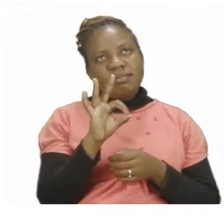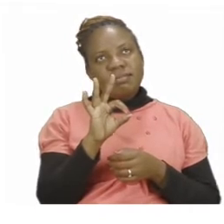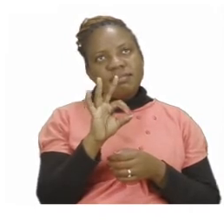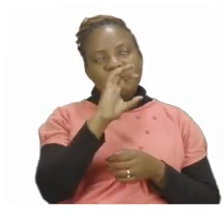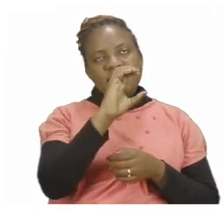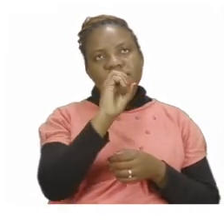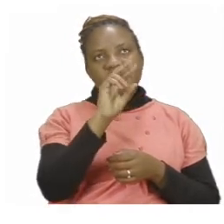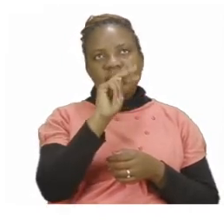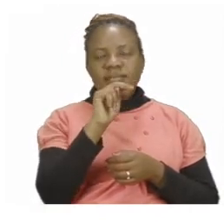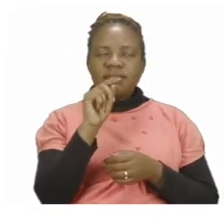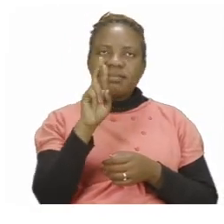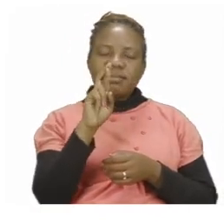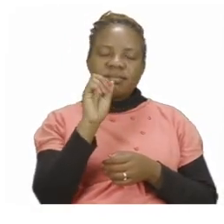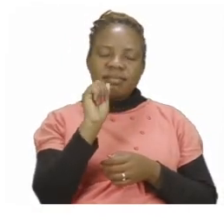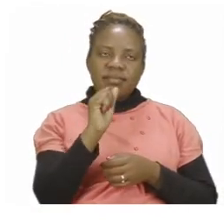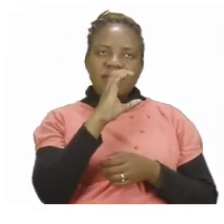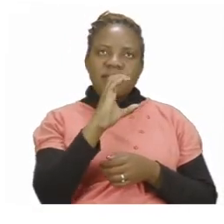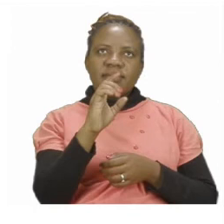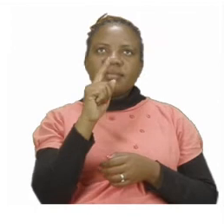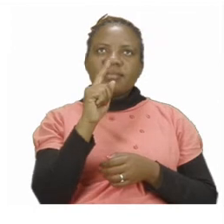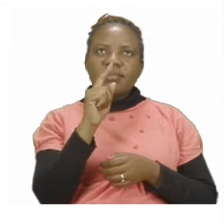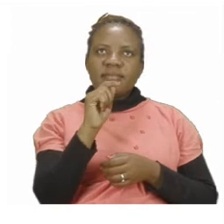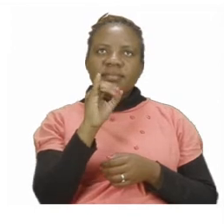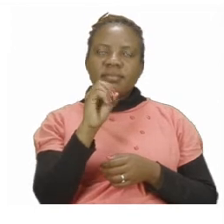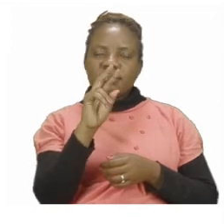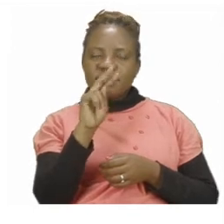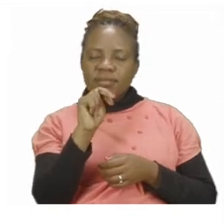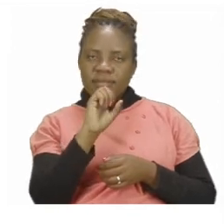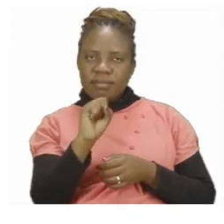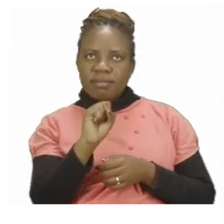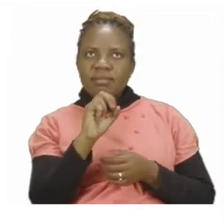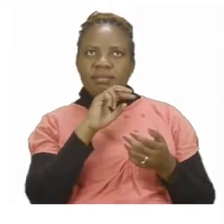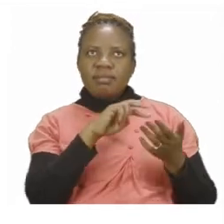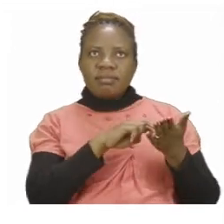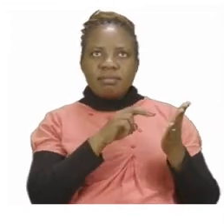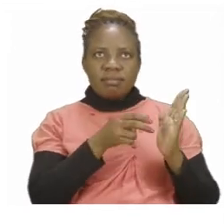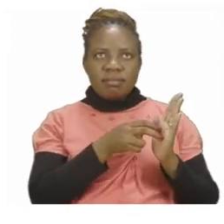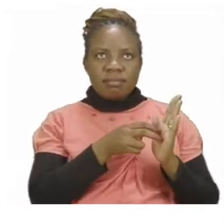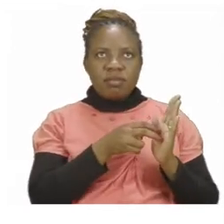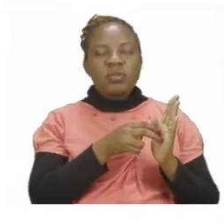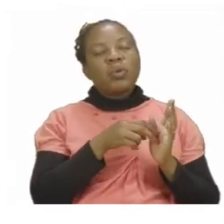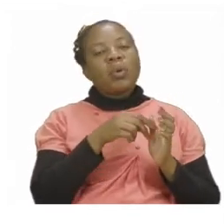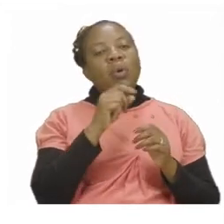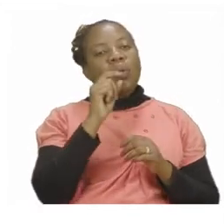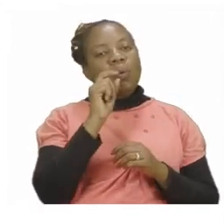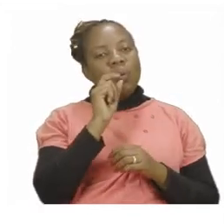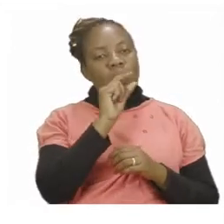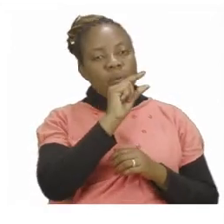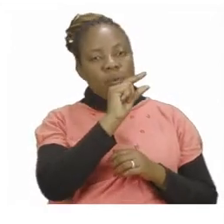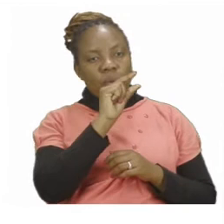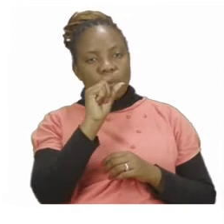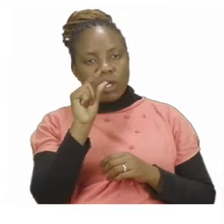doing contractions. It says there we have to write the two